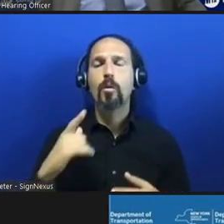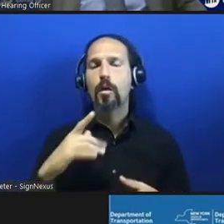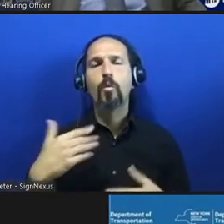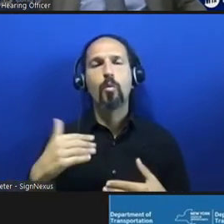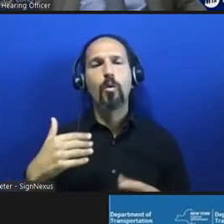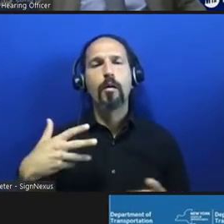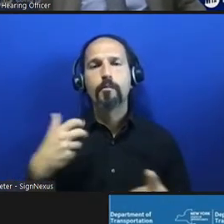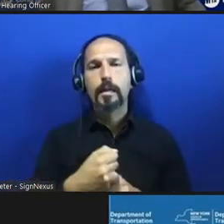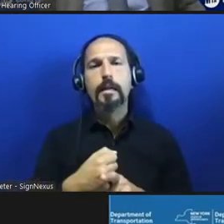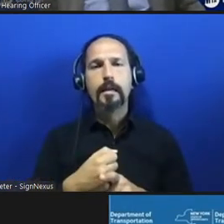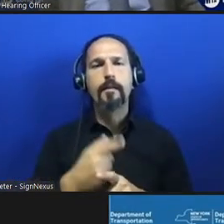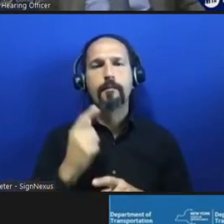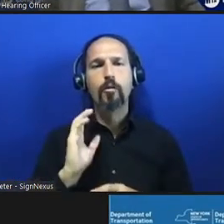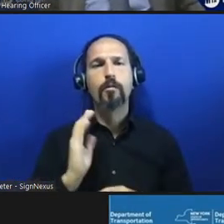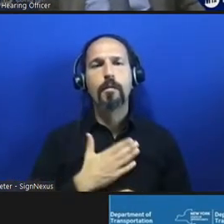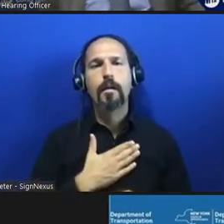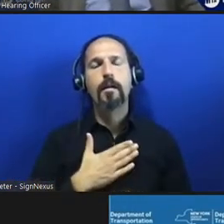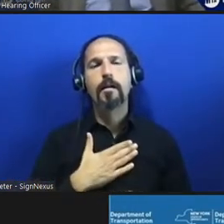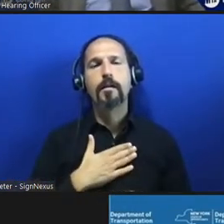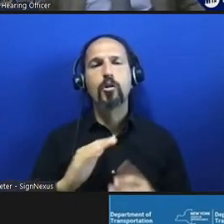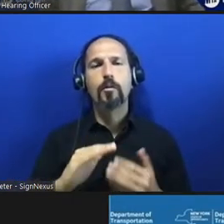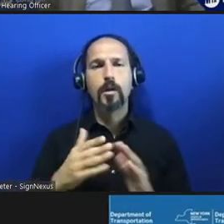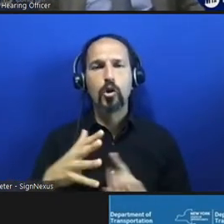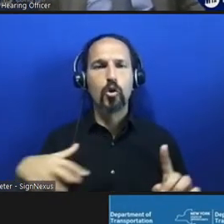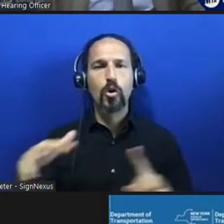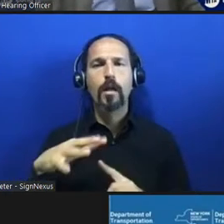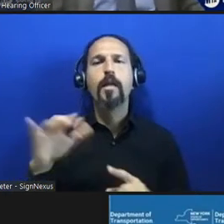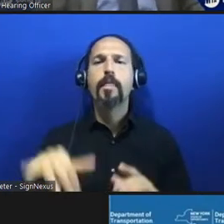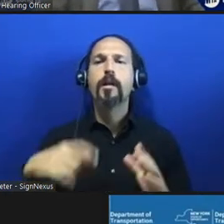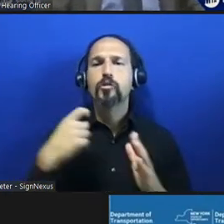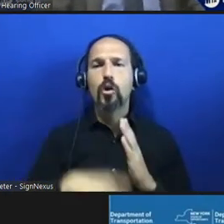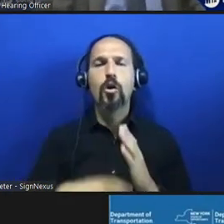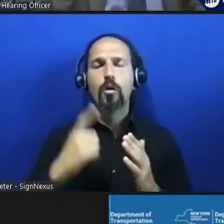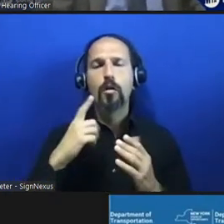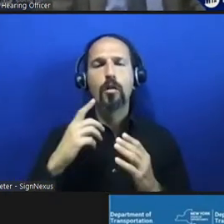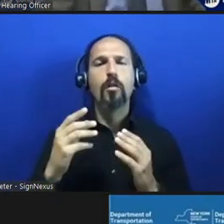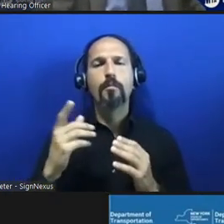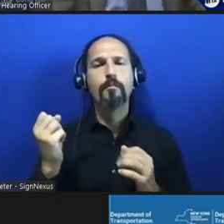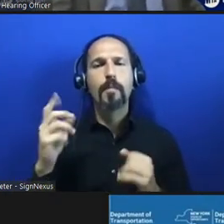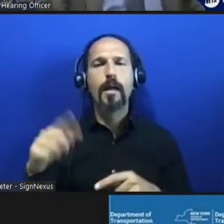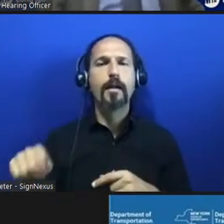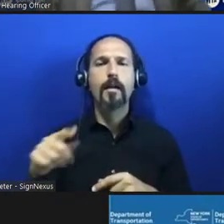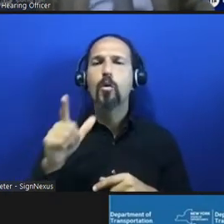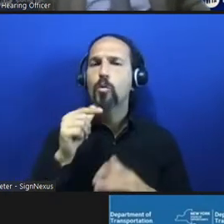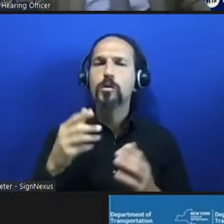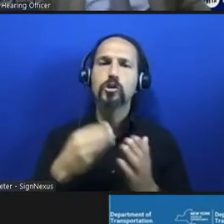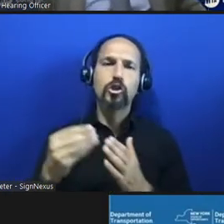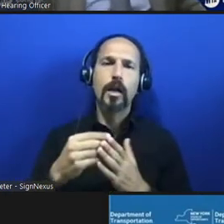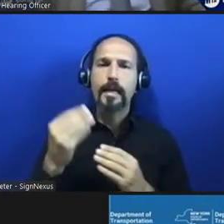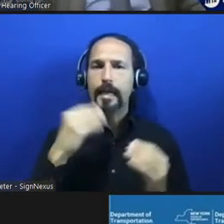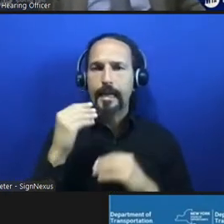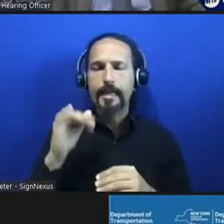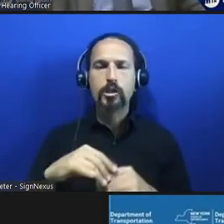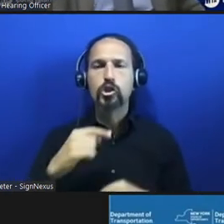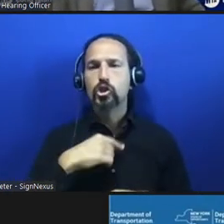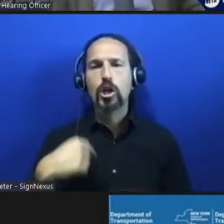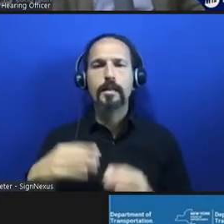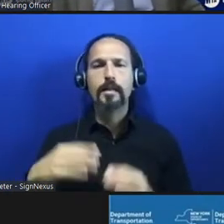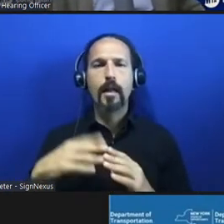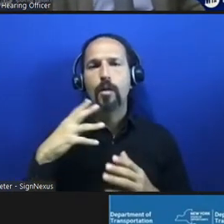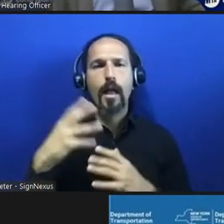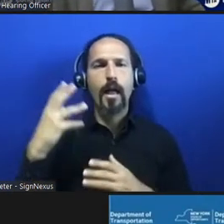Economic Consequences from our community the toll will deter many who normally shop and eat in Chinatown to go